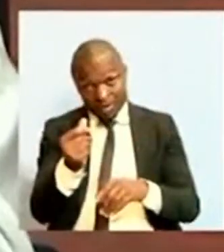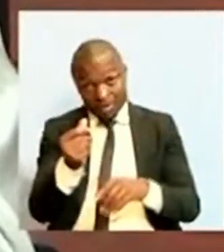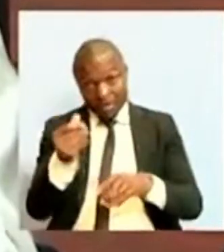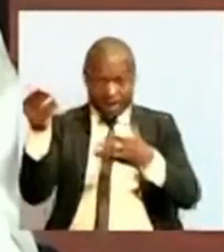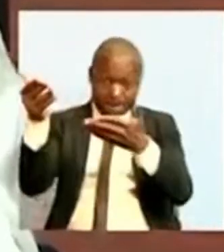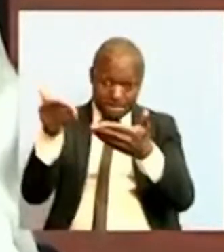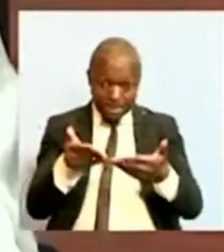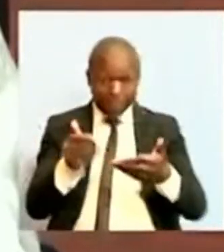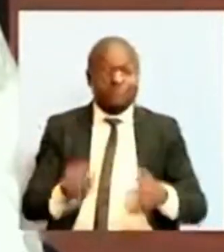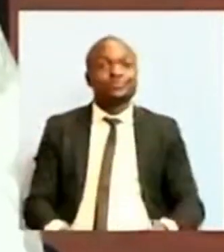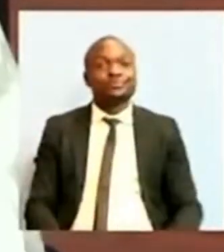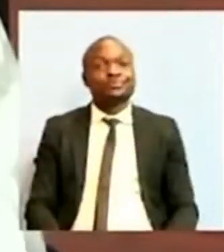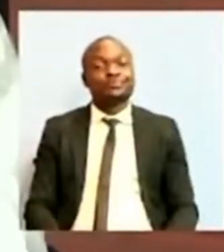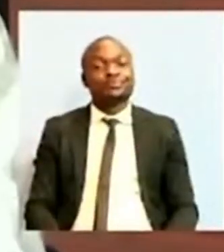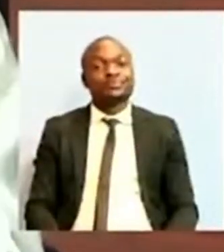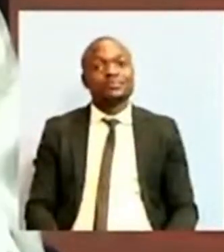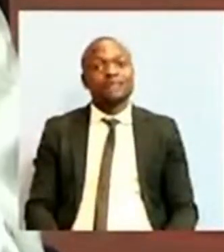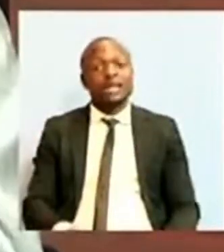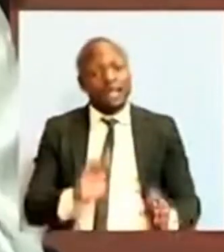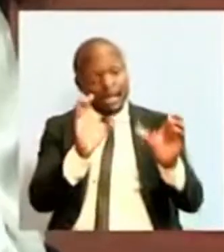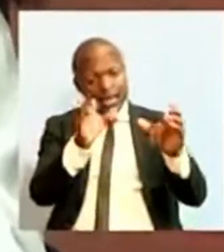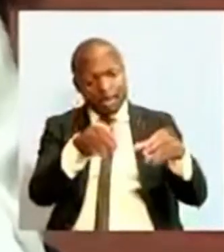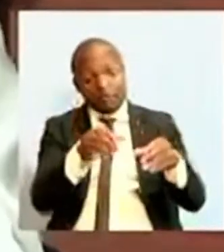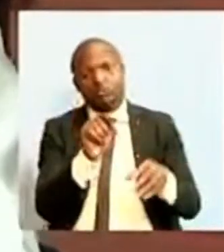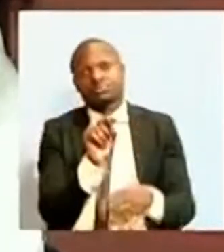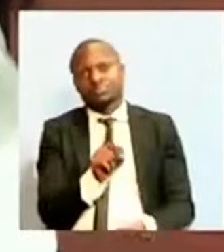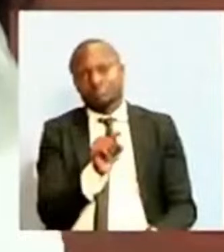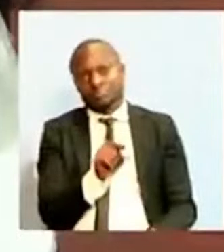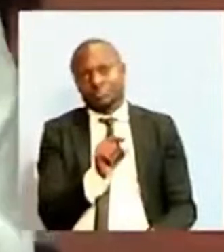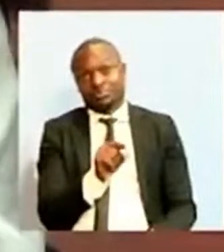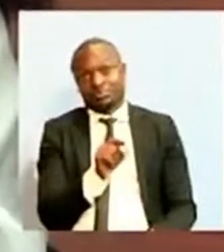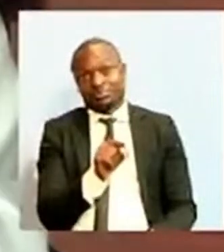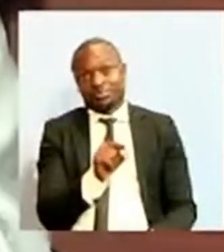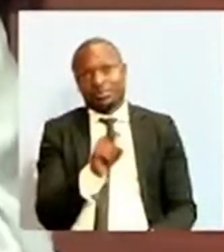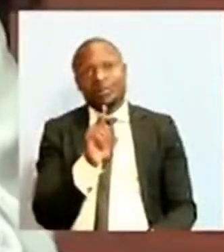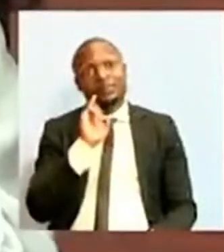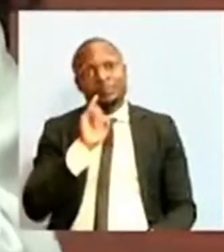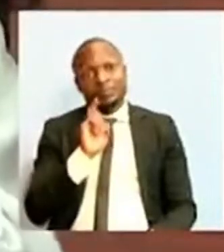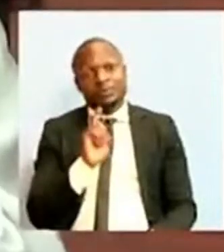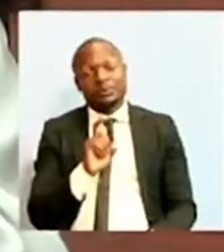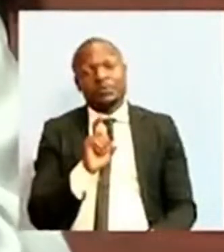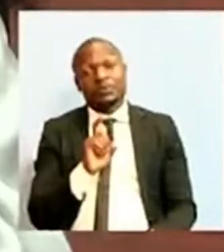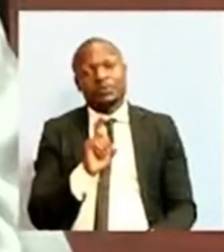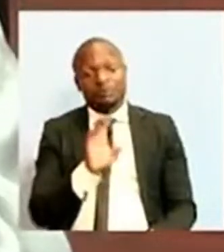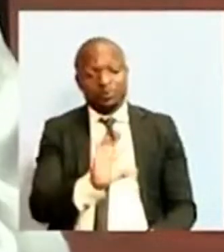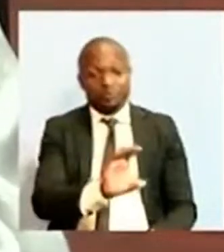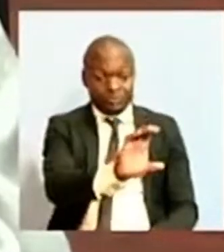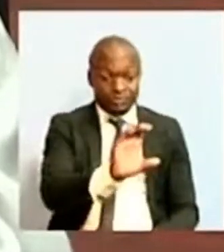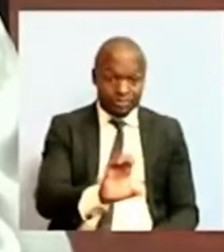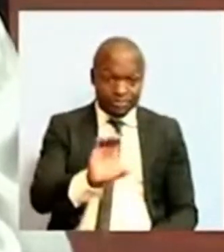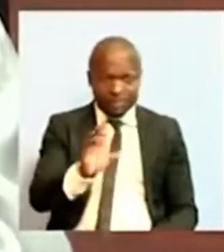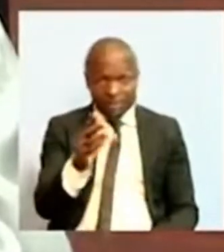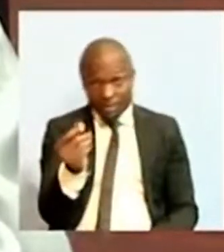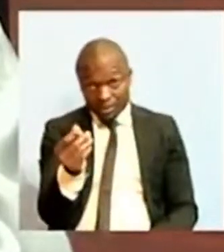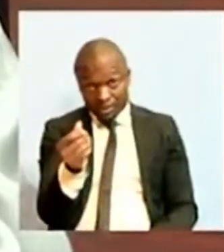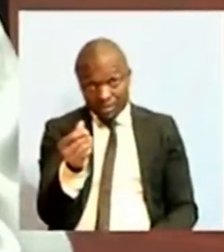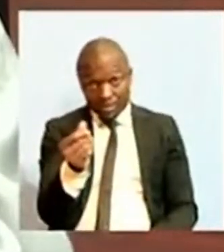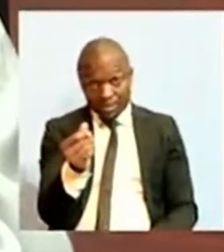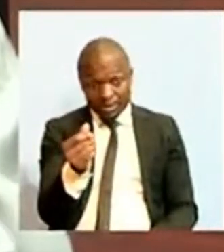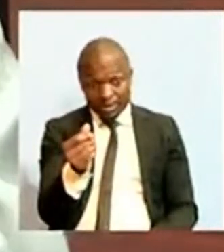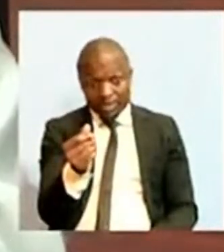come, it is the council that leashes the money. Trips,